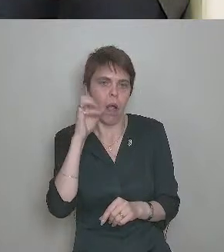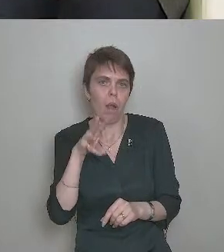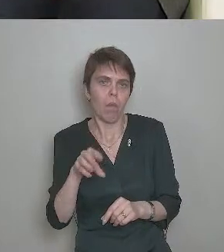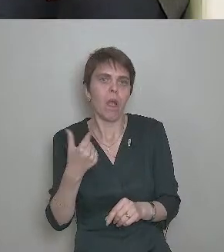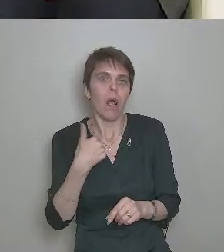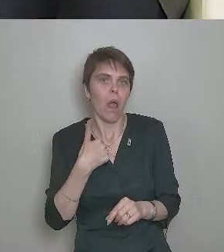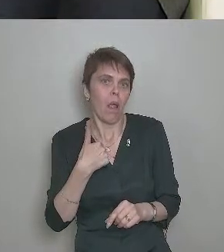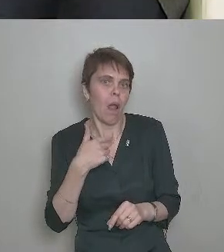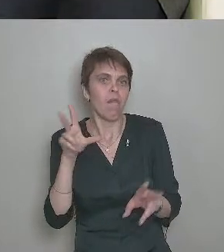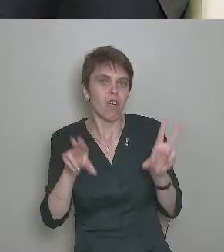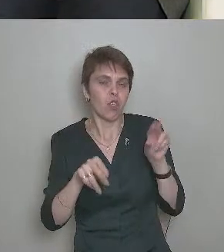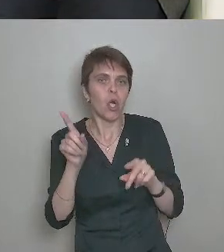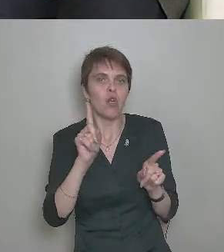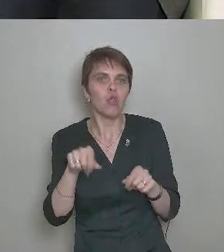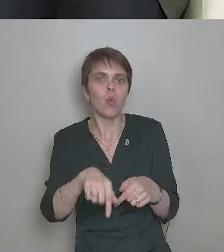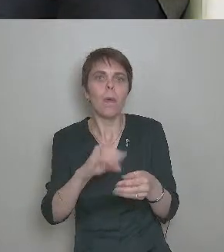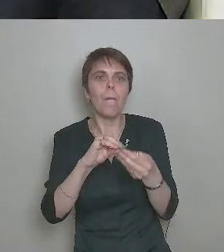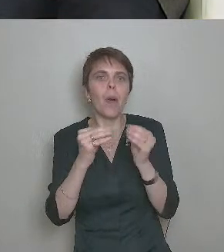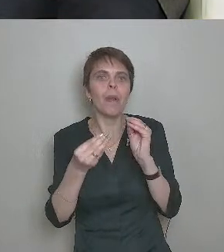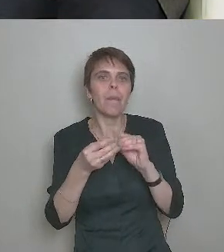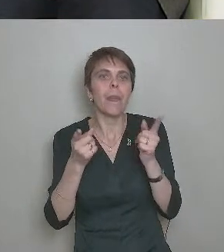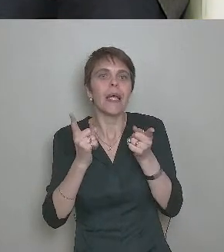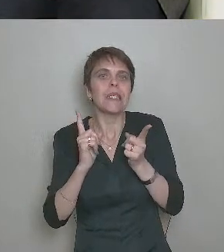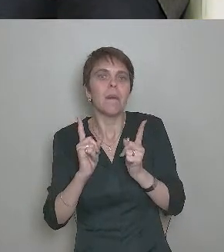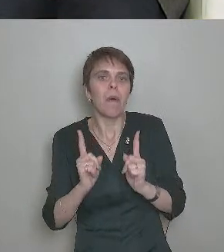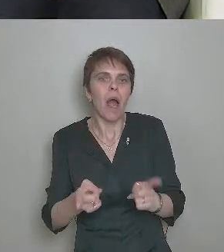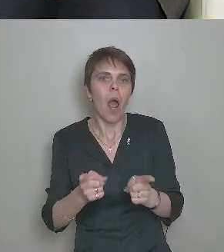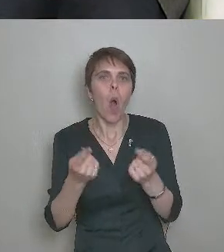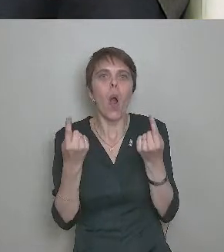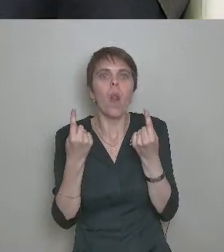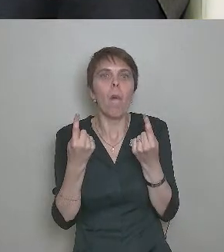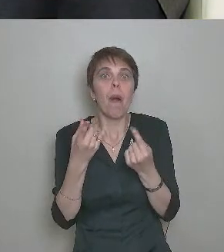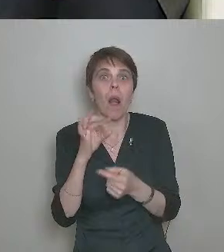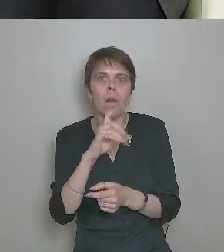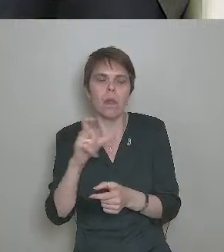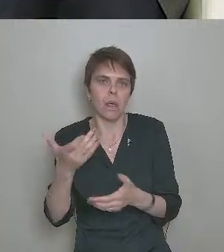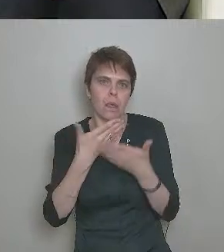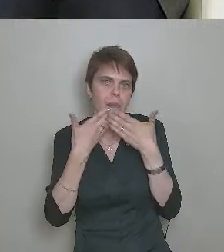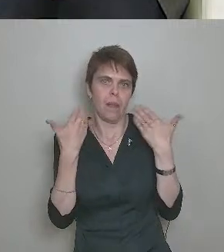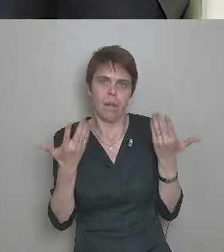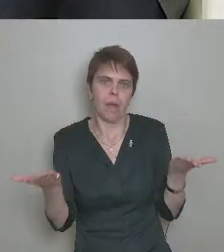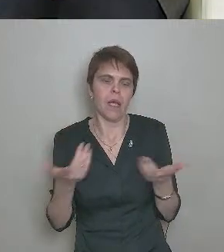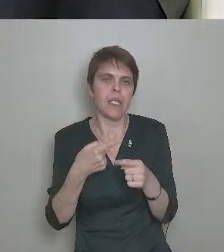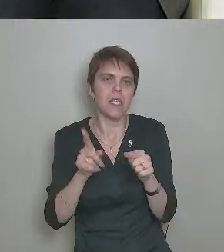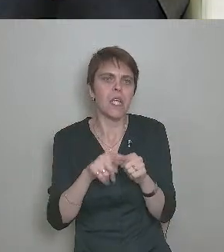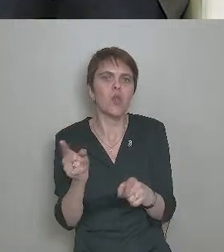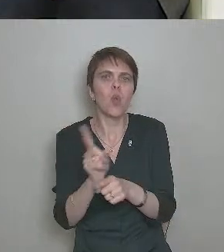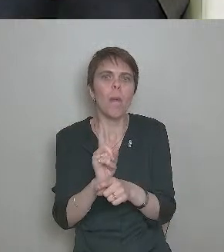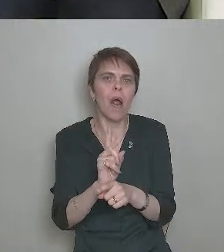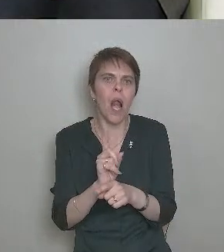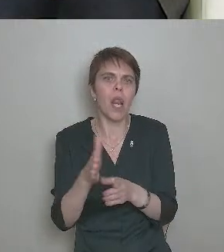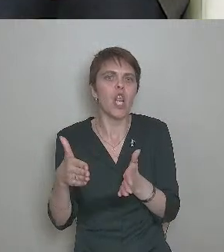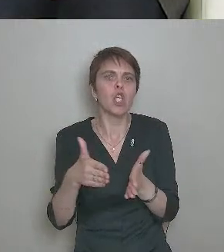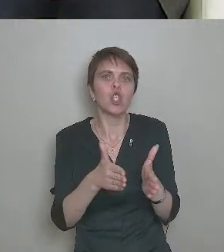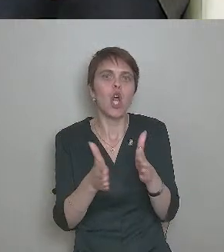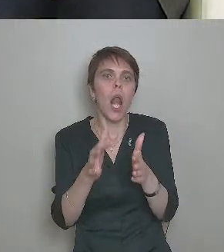decrease of men working at local level. So the issue at local level, if you wish, is the issue of